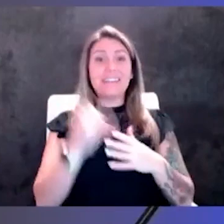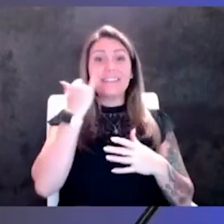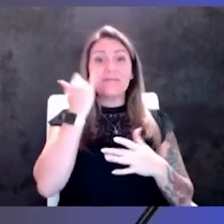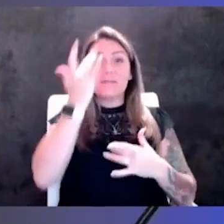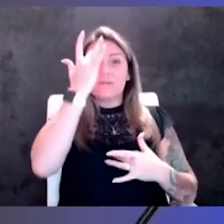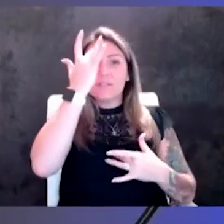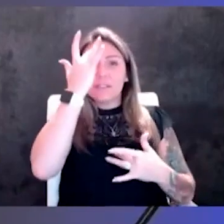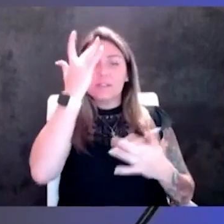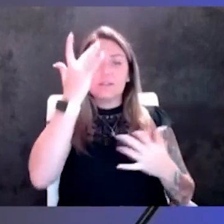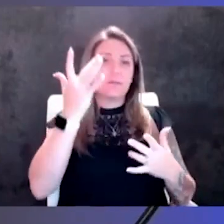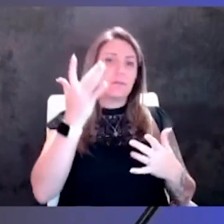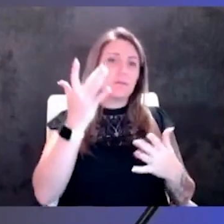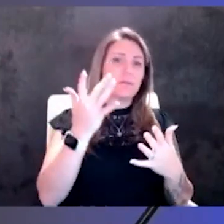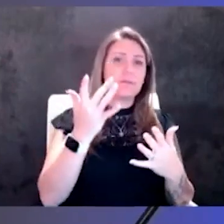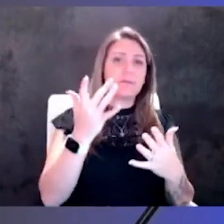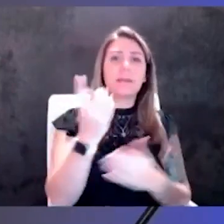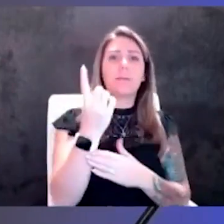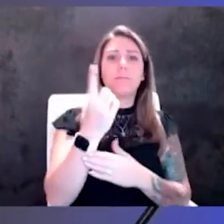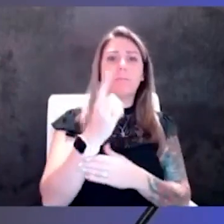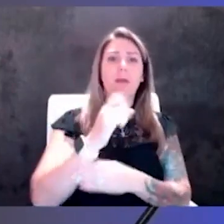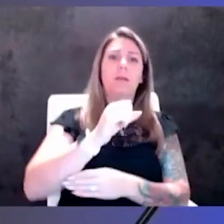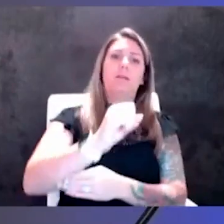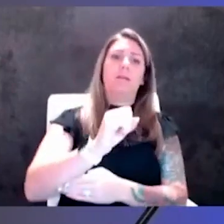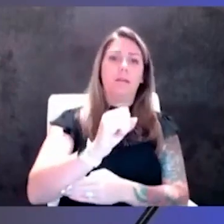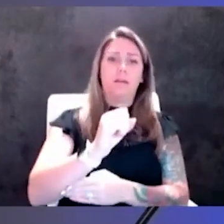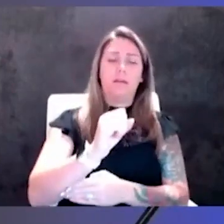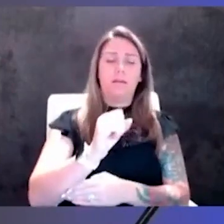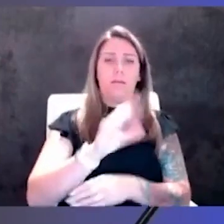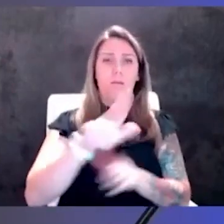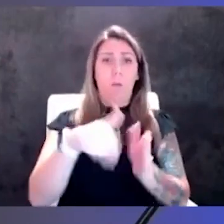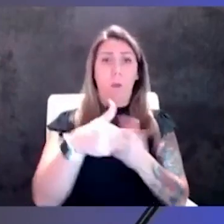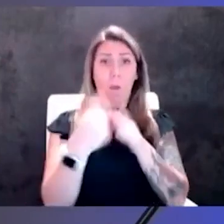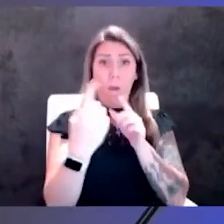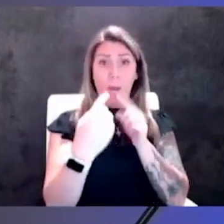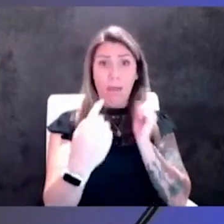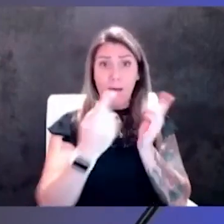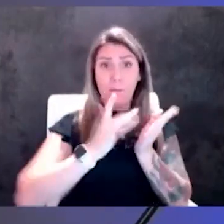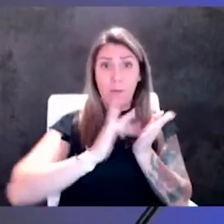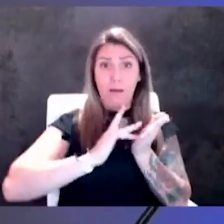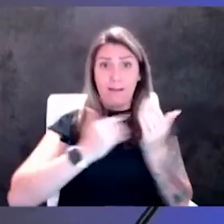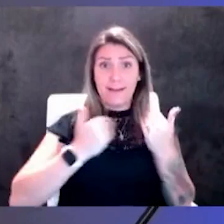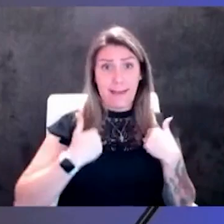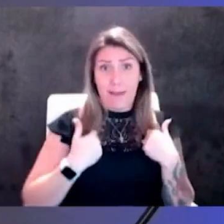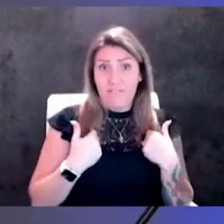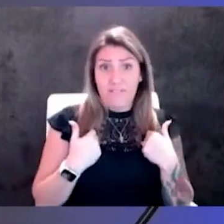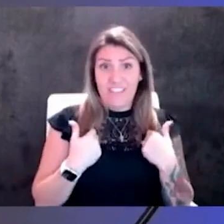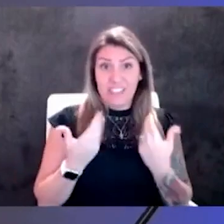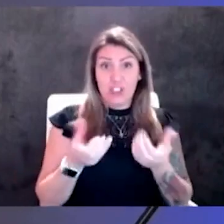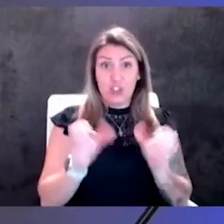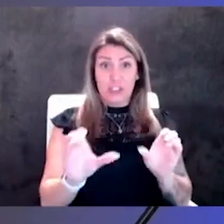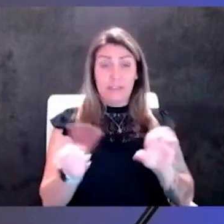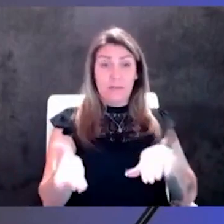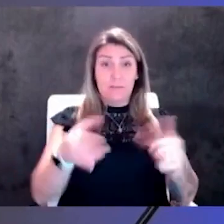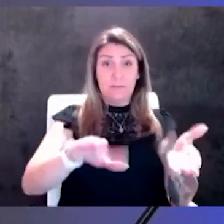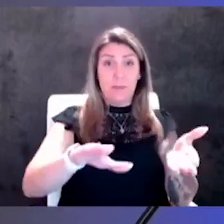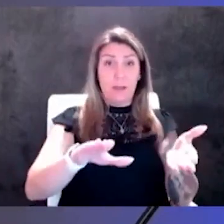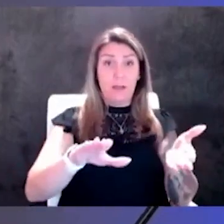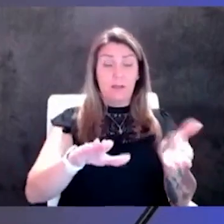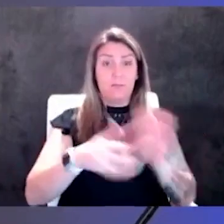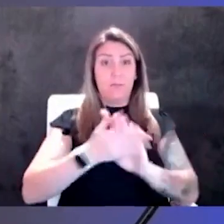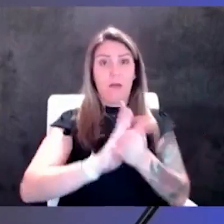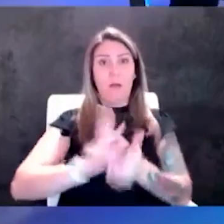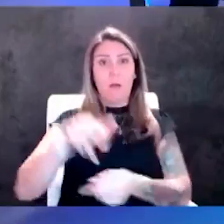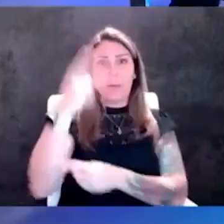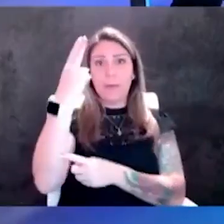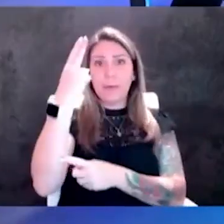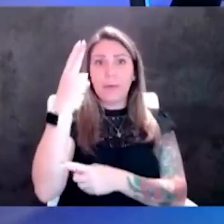that's resistant to all the antibiotics we have, your chances of dying become quite high. And So it's that's what we're 1935